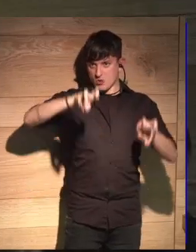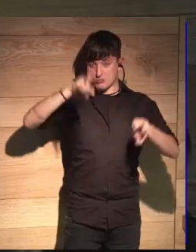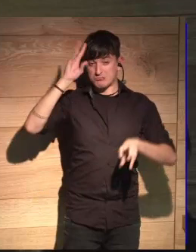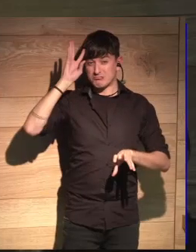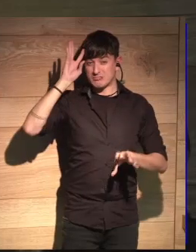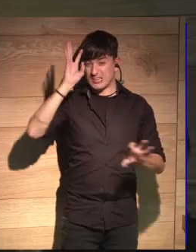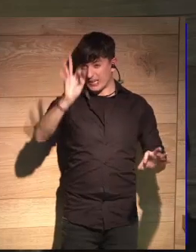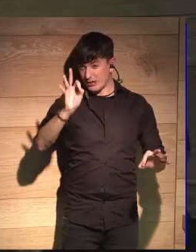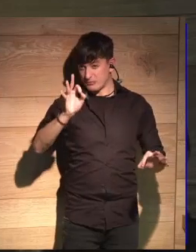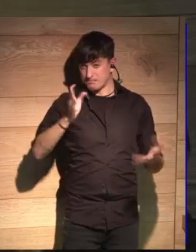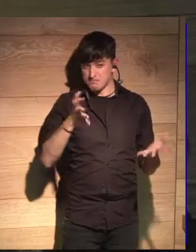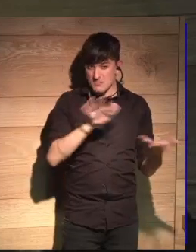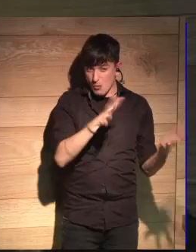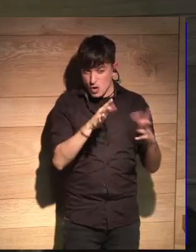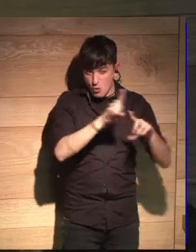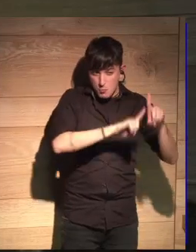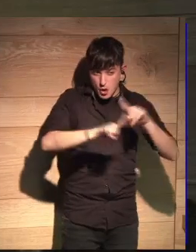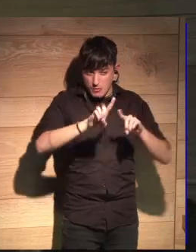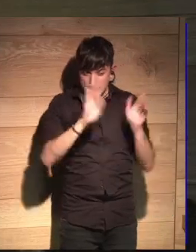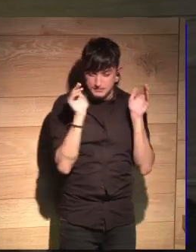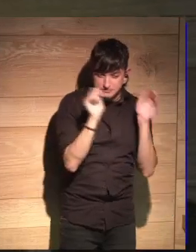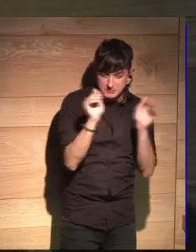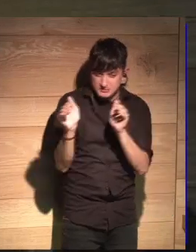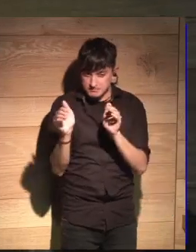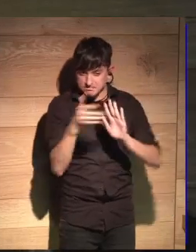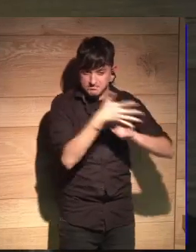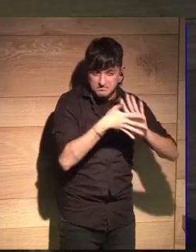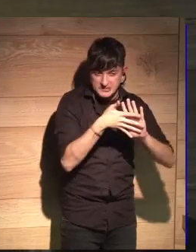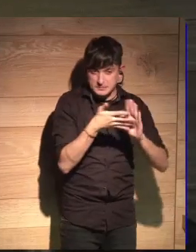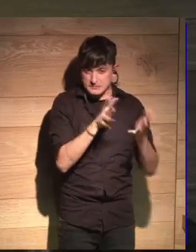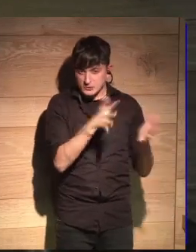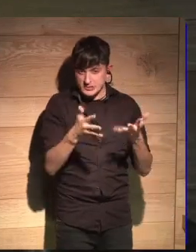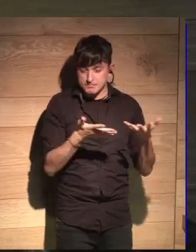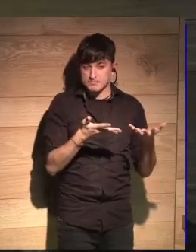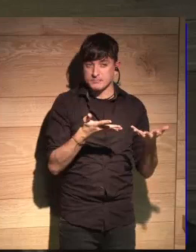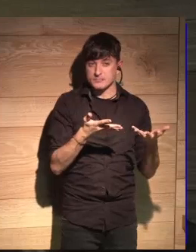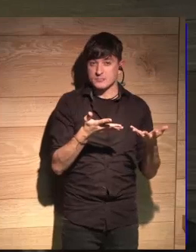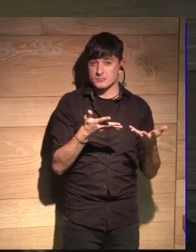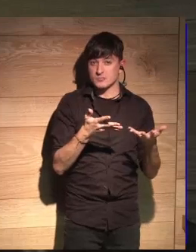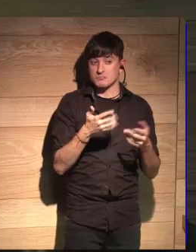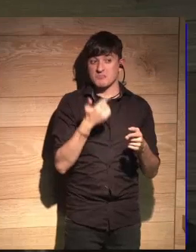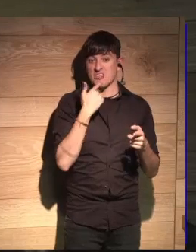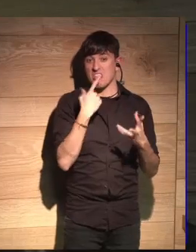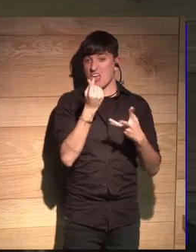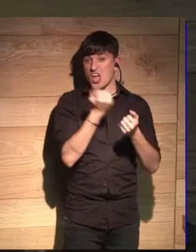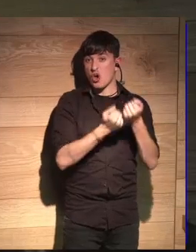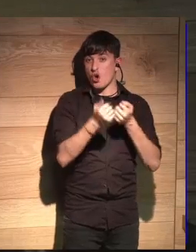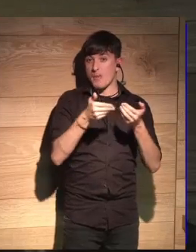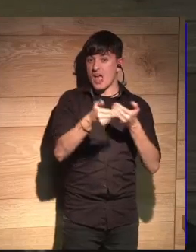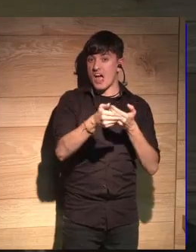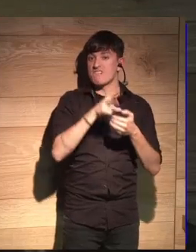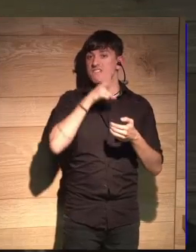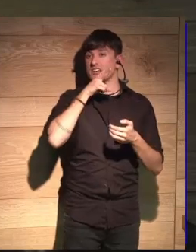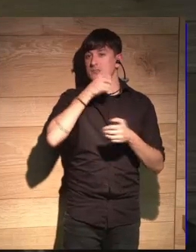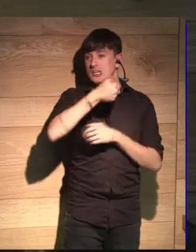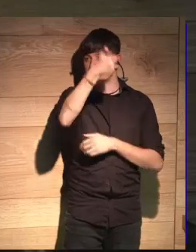the problems you say, because she said that we are going to have a greener economy and all that. But I